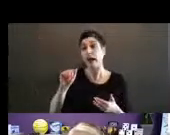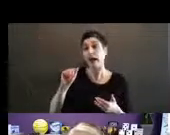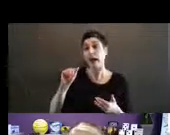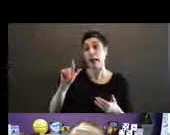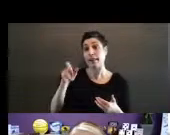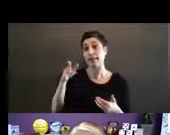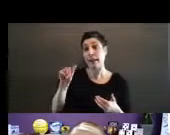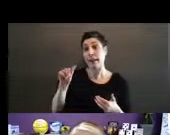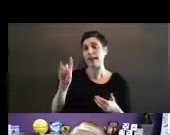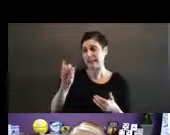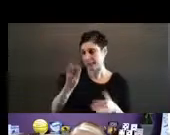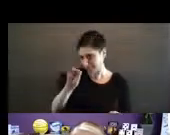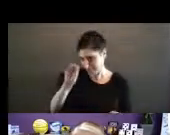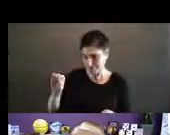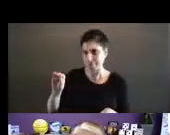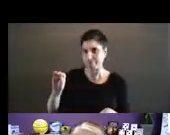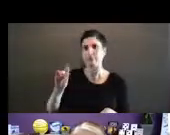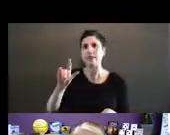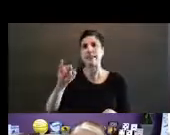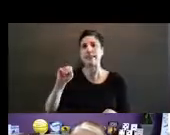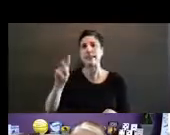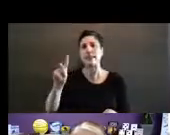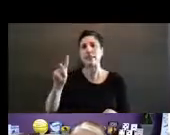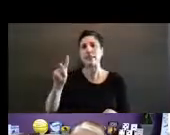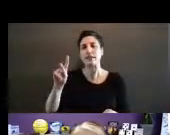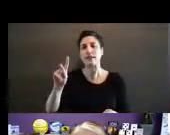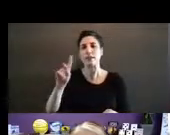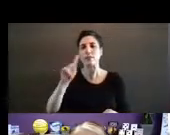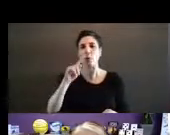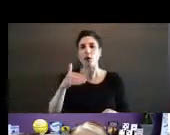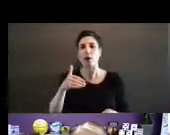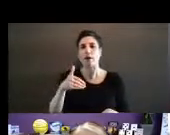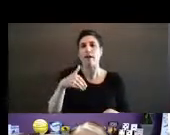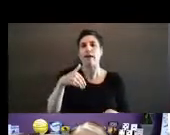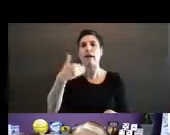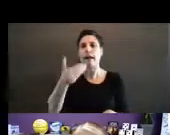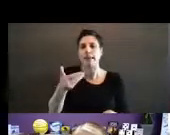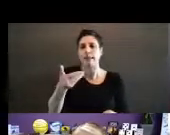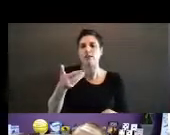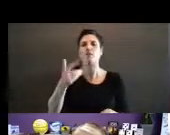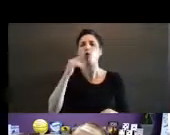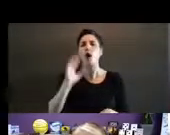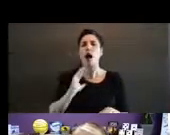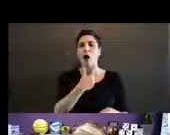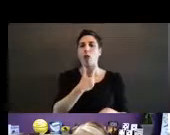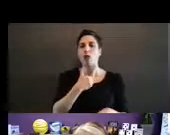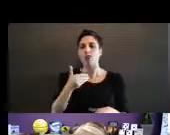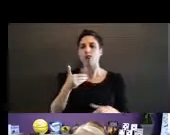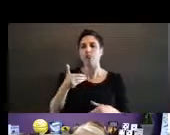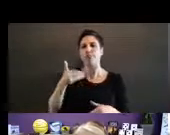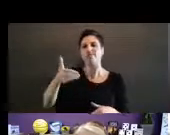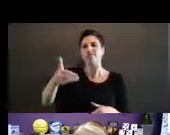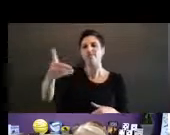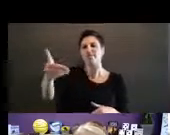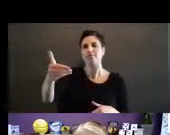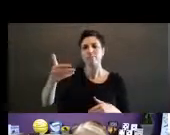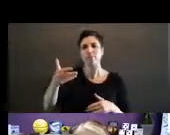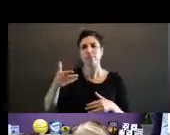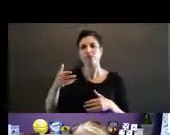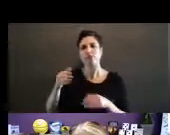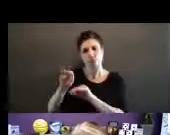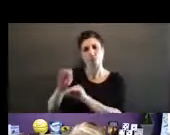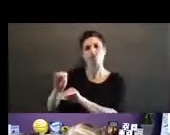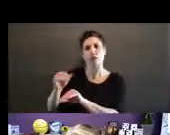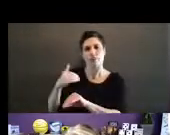link to our virtual showcase website and the upcoming sessions.